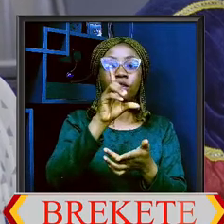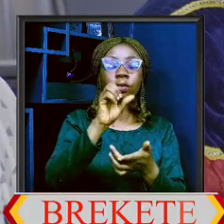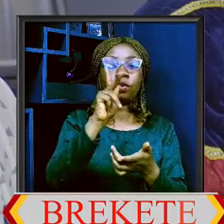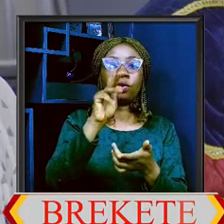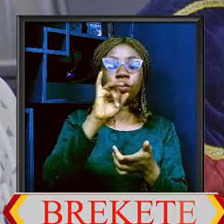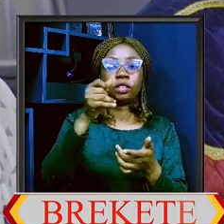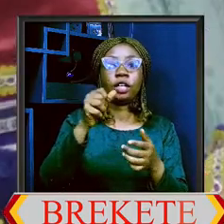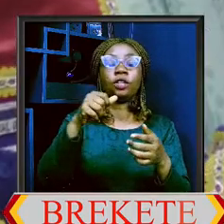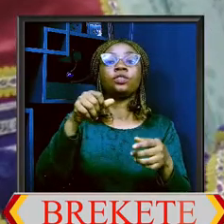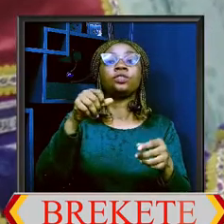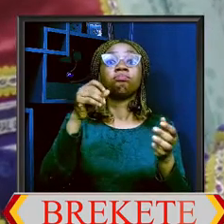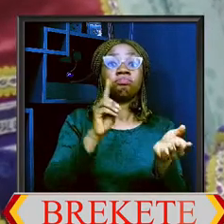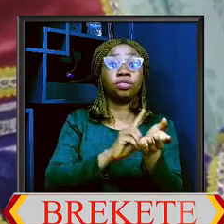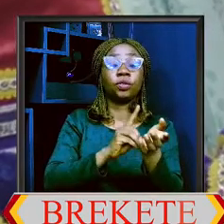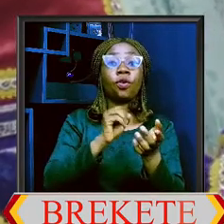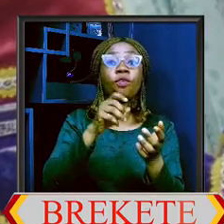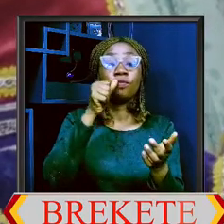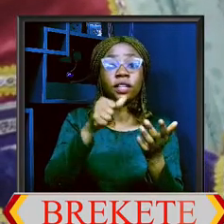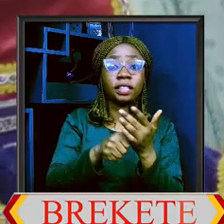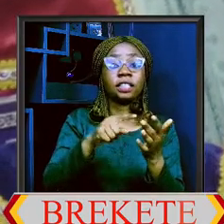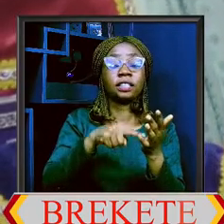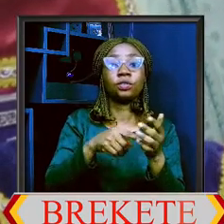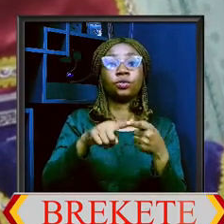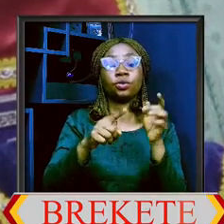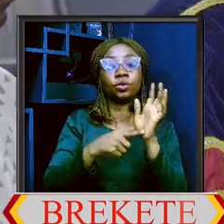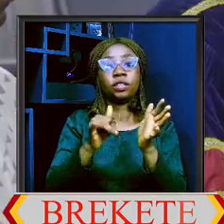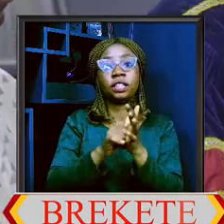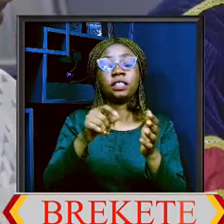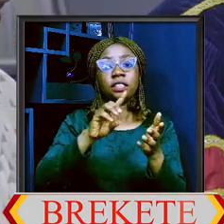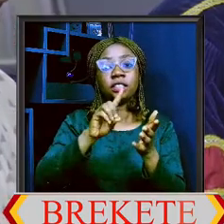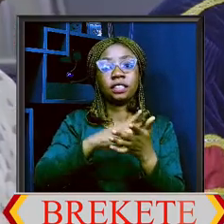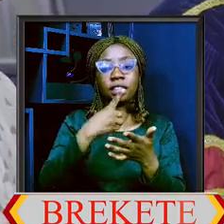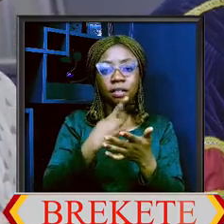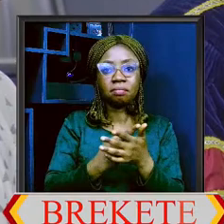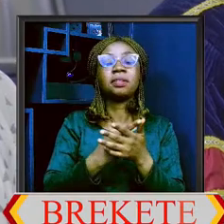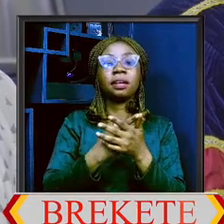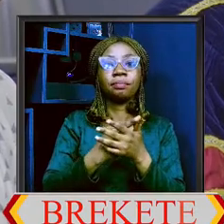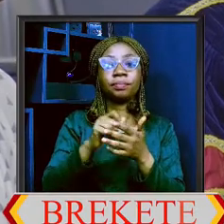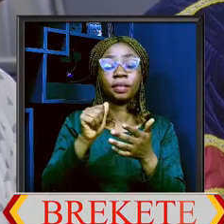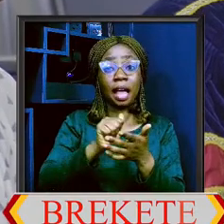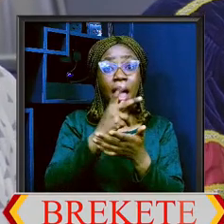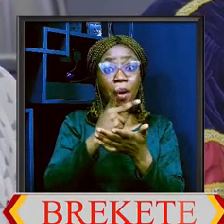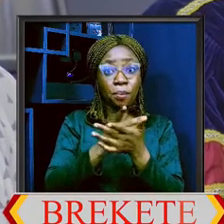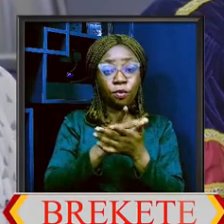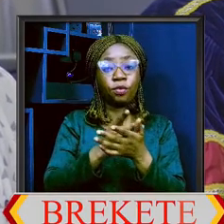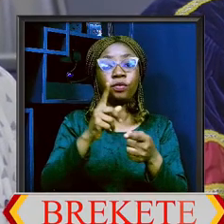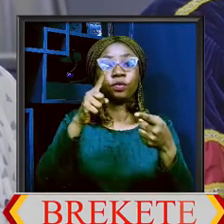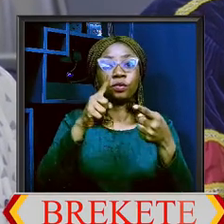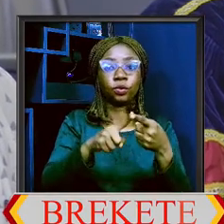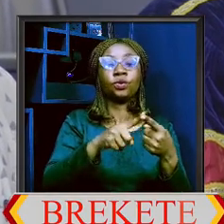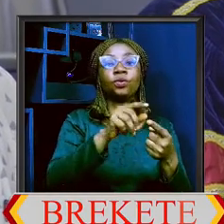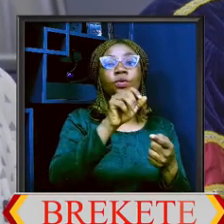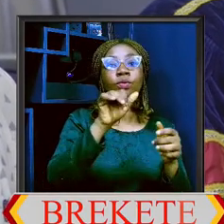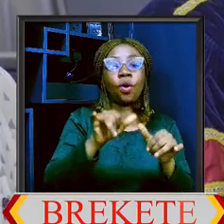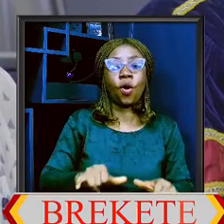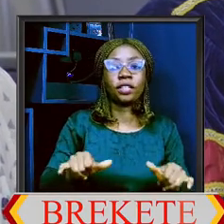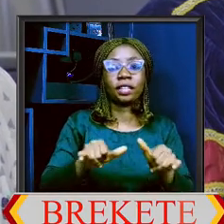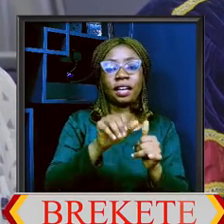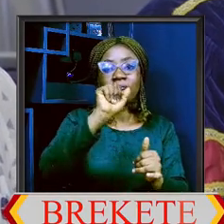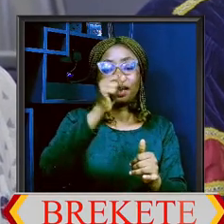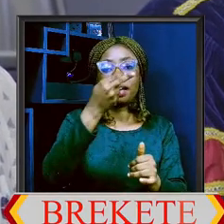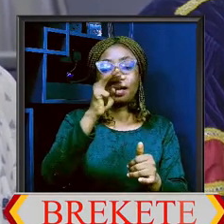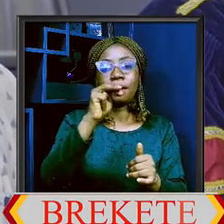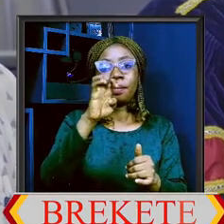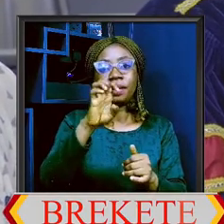letters this is to certify that this degree has been confirmed honor SCA upon ordinary Ahmed Issa